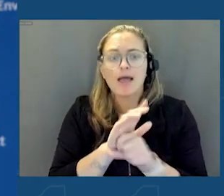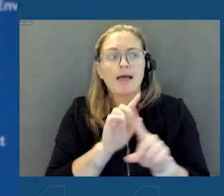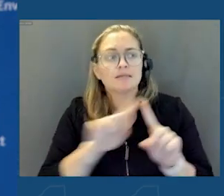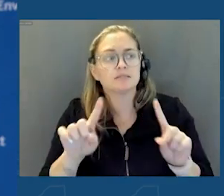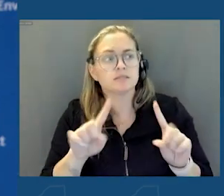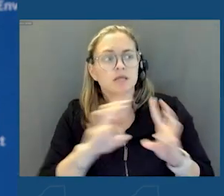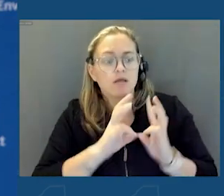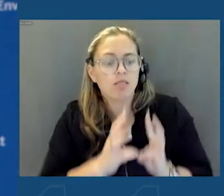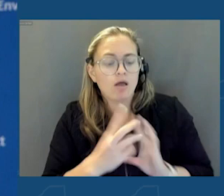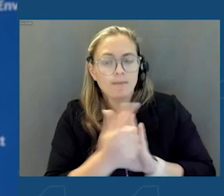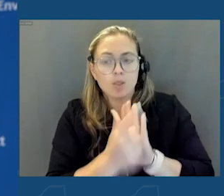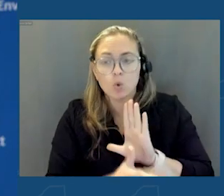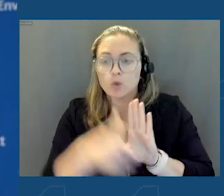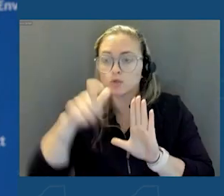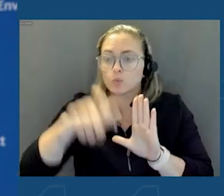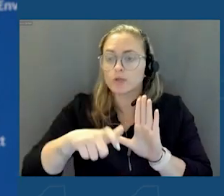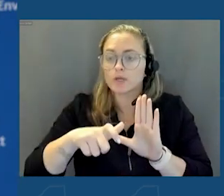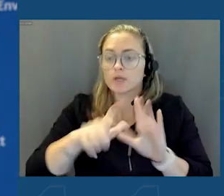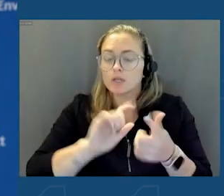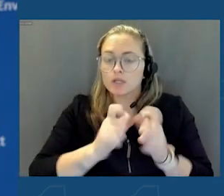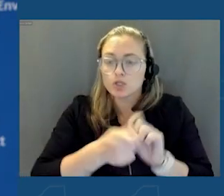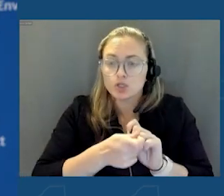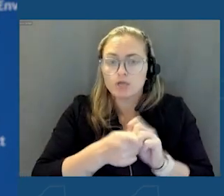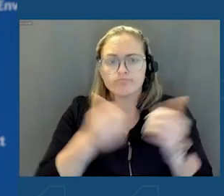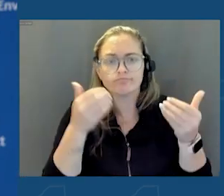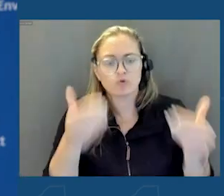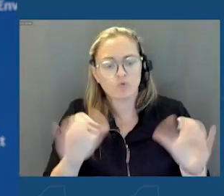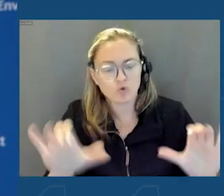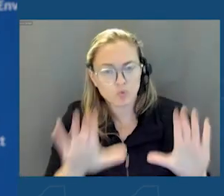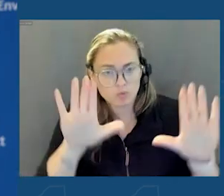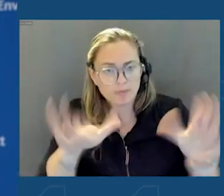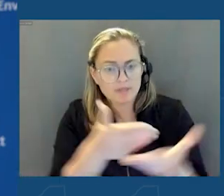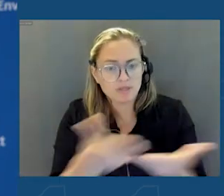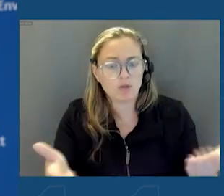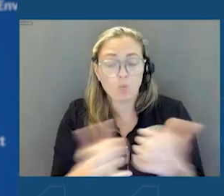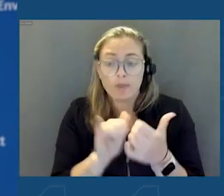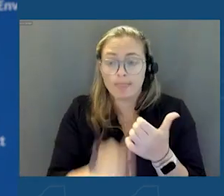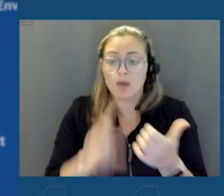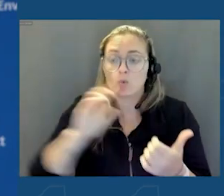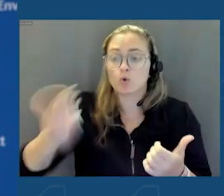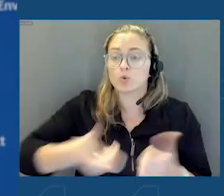we've been waiting for. Let's go forth and do great things. And with that, I'd like to introduce our